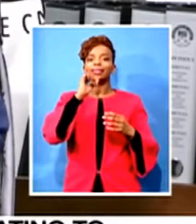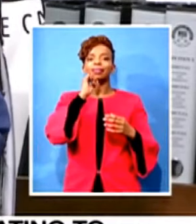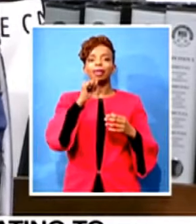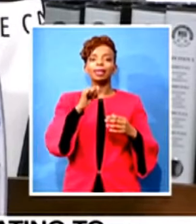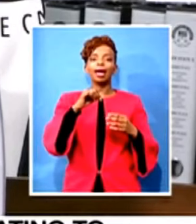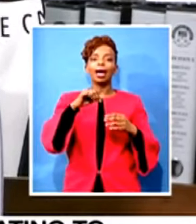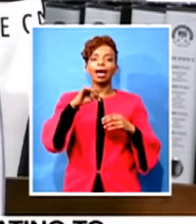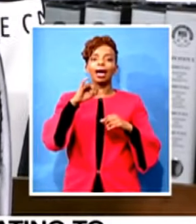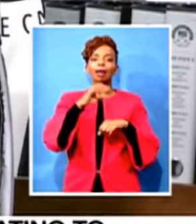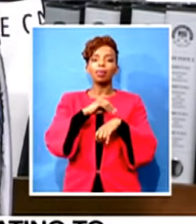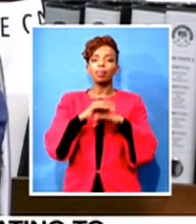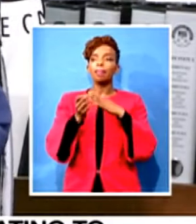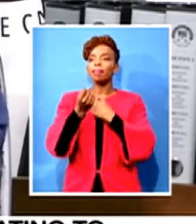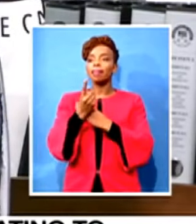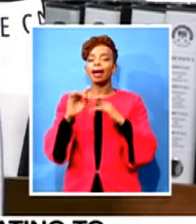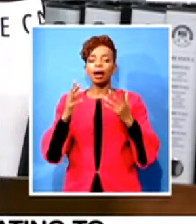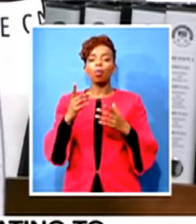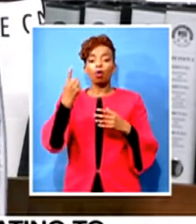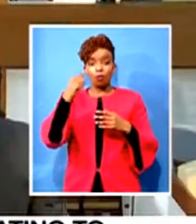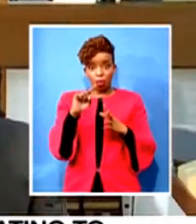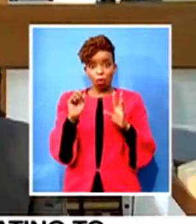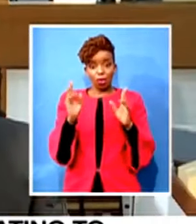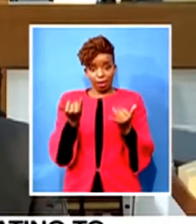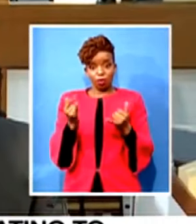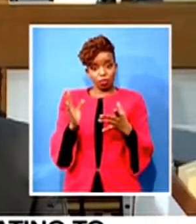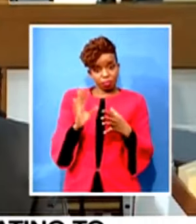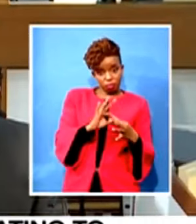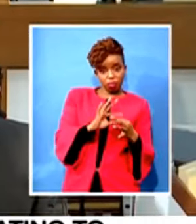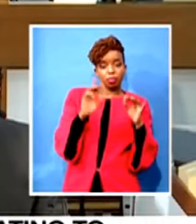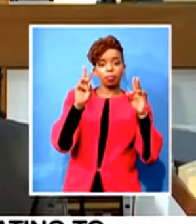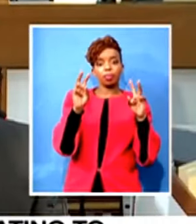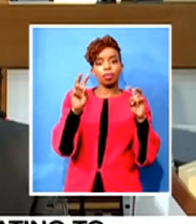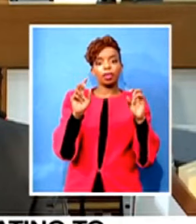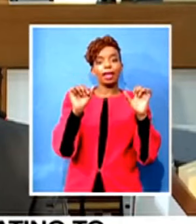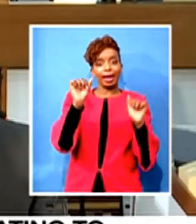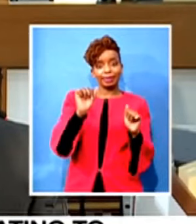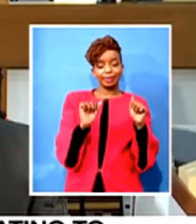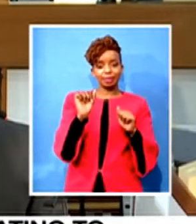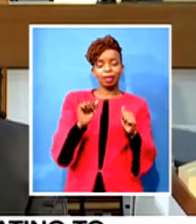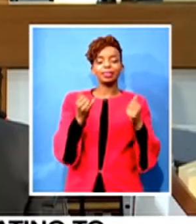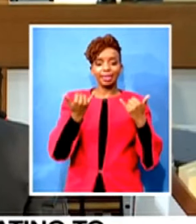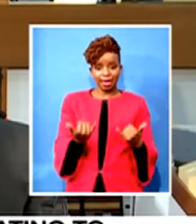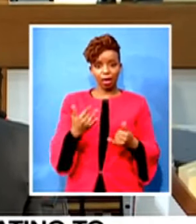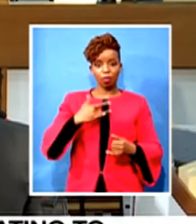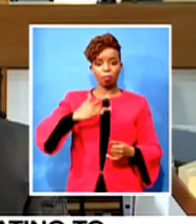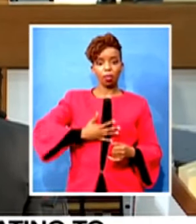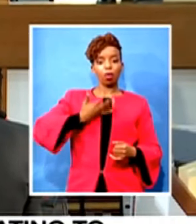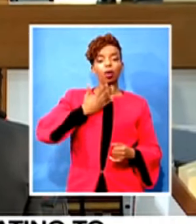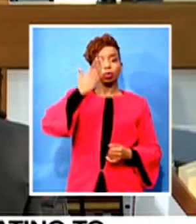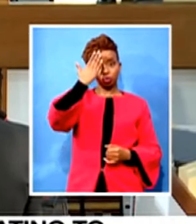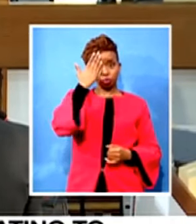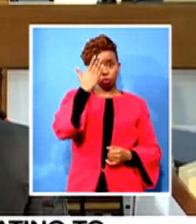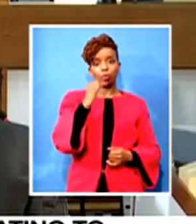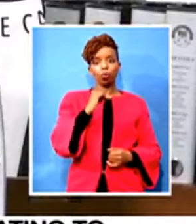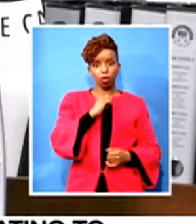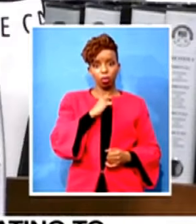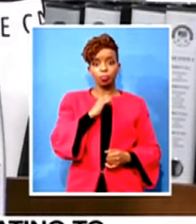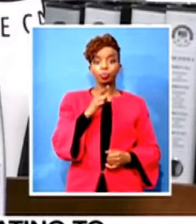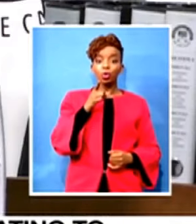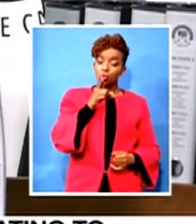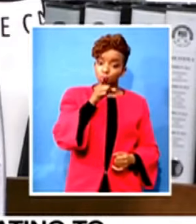assessment? So in other words, are you only looking for what damage the asbestos has done to